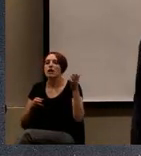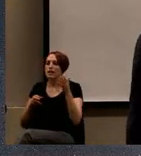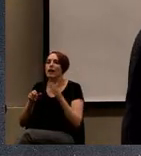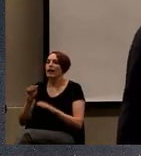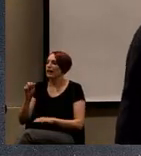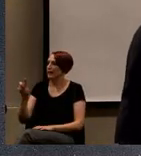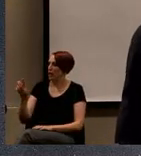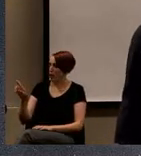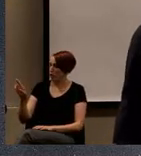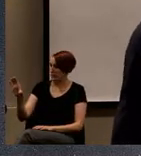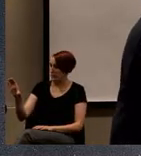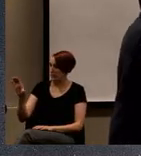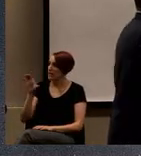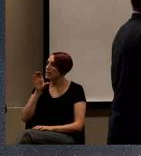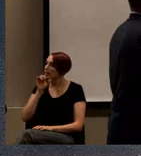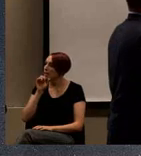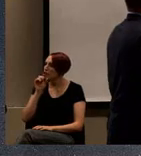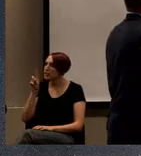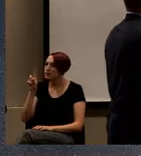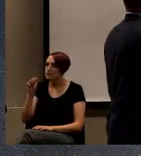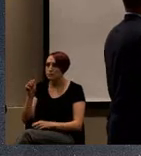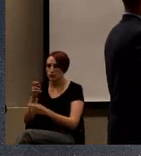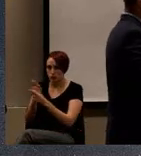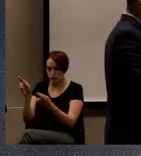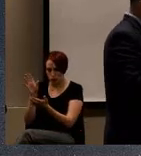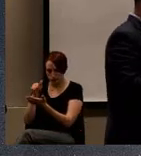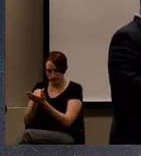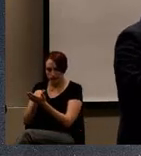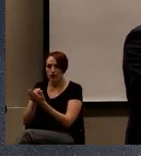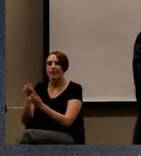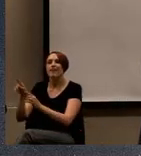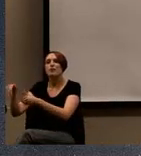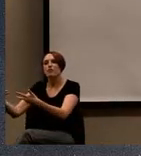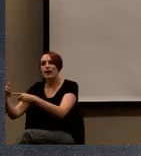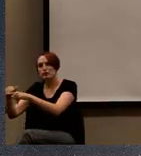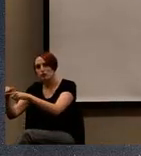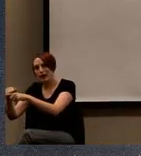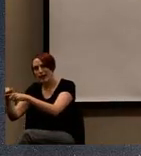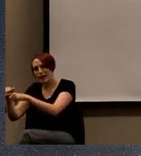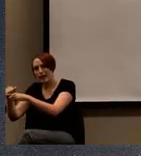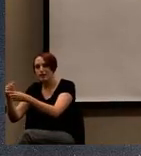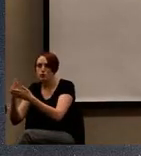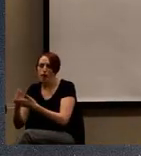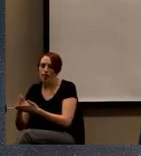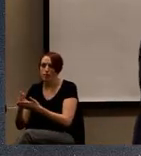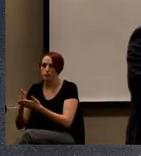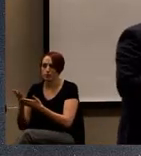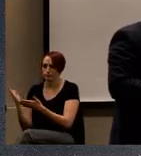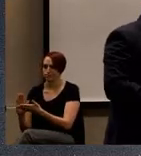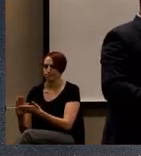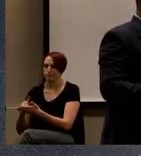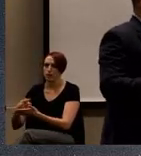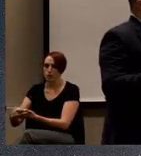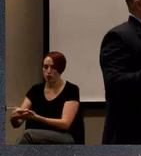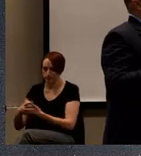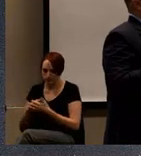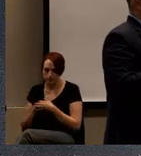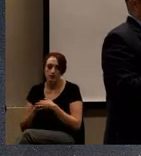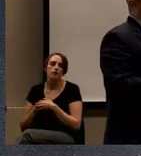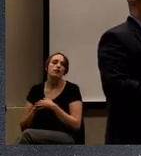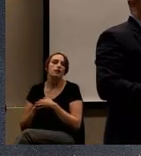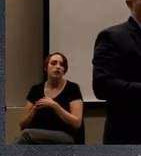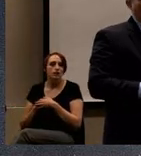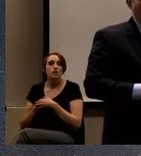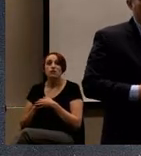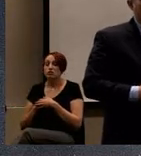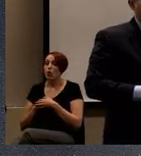Yes. On some training or you know, presenting these studies to them or this research to them, but showing that